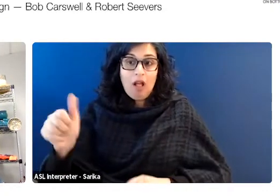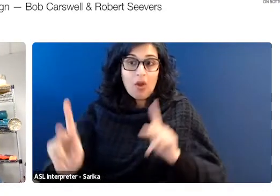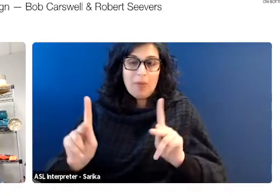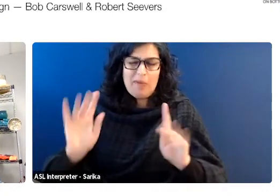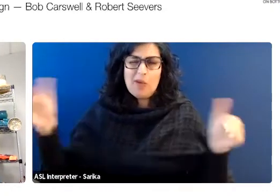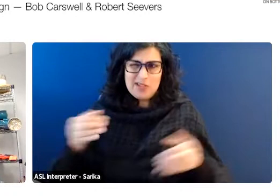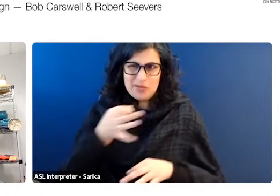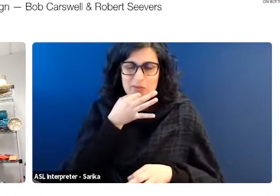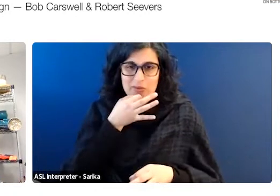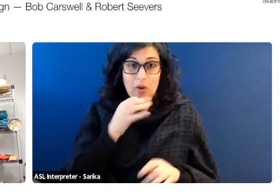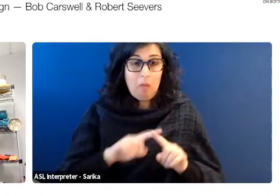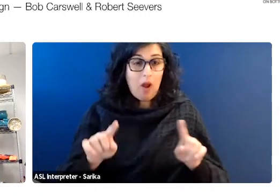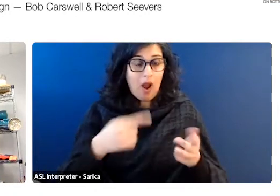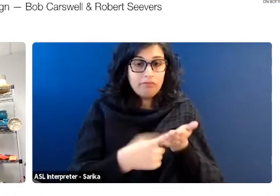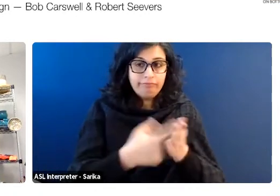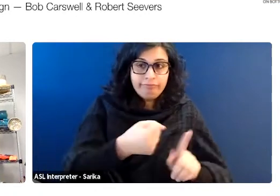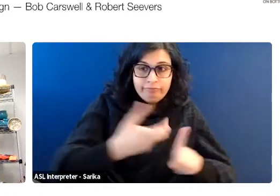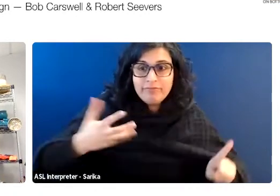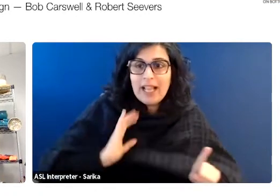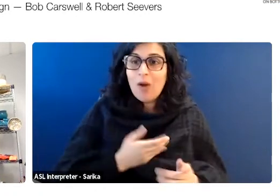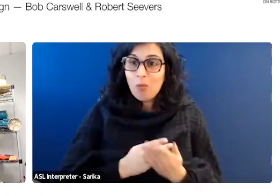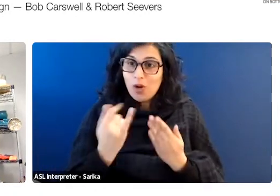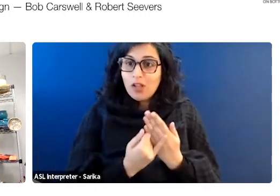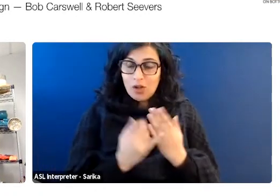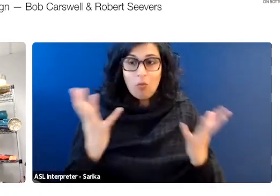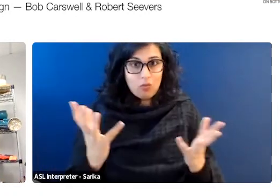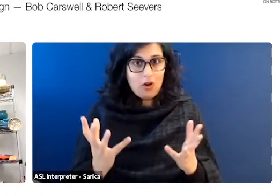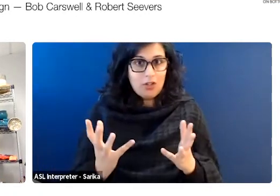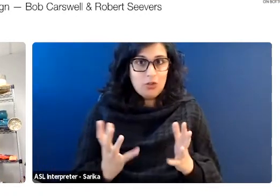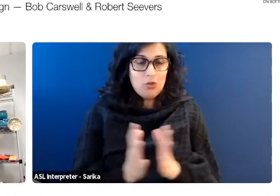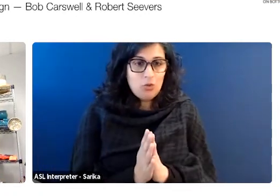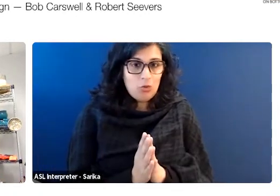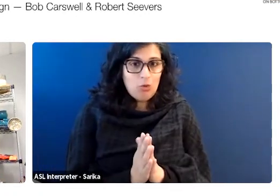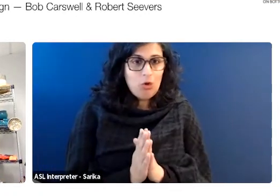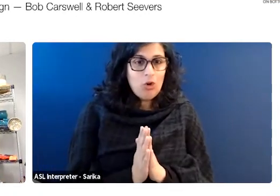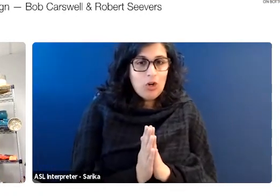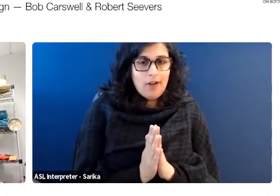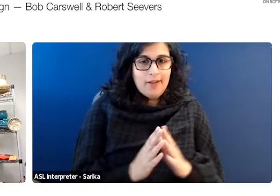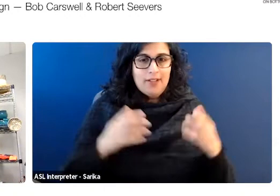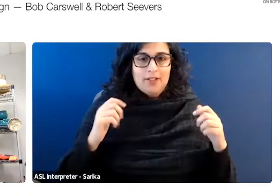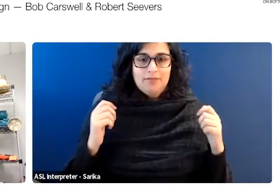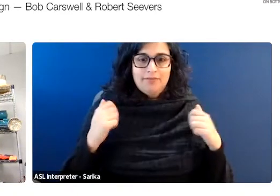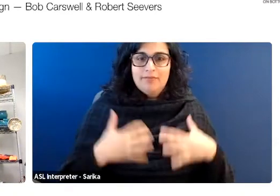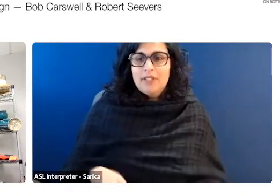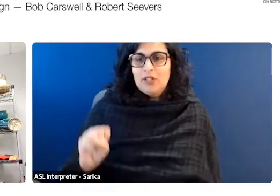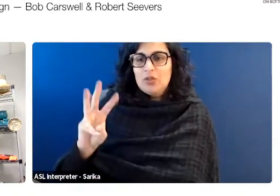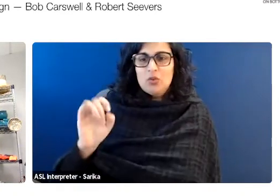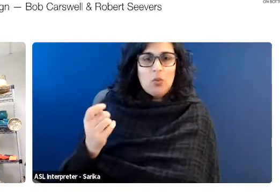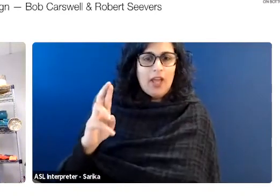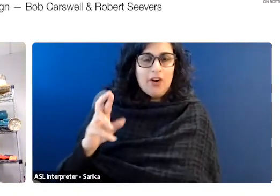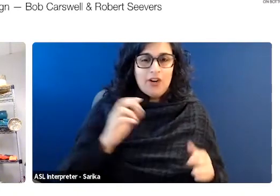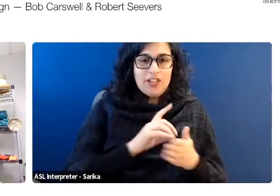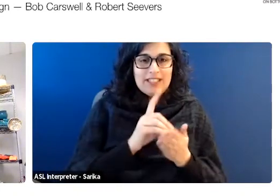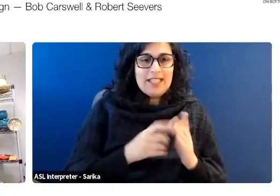here in a second. But just to talk about our project, we really wanted to have a sweater design from our circular waste inputs